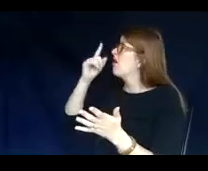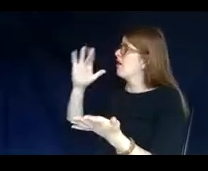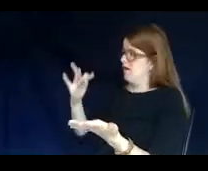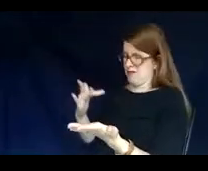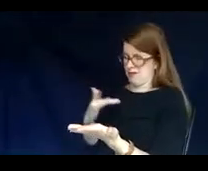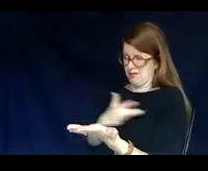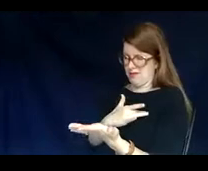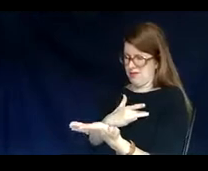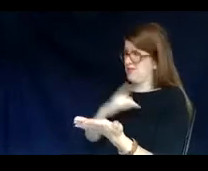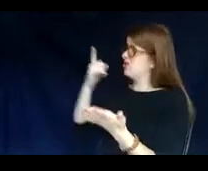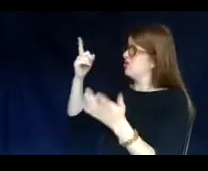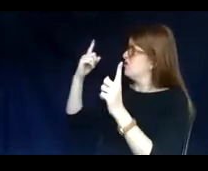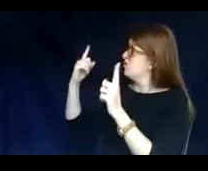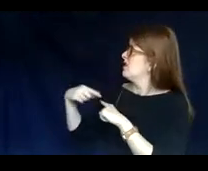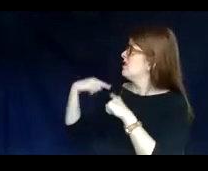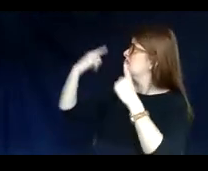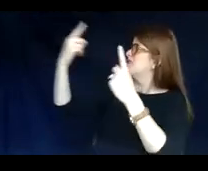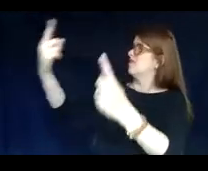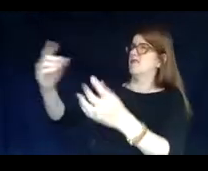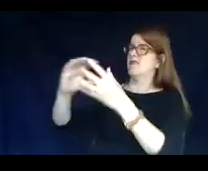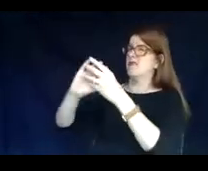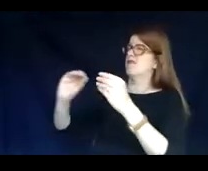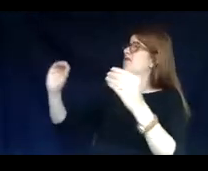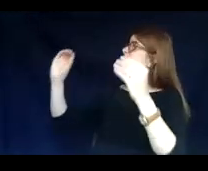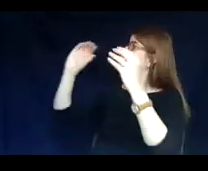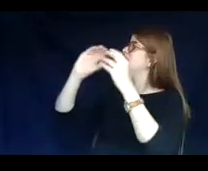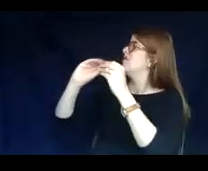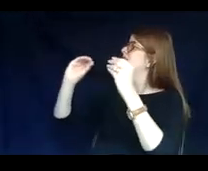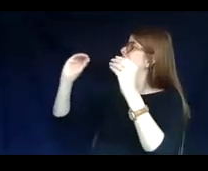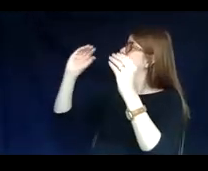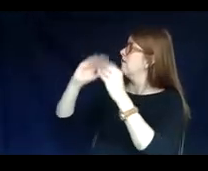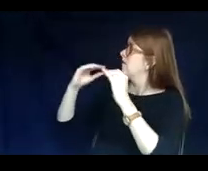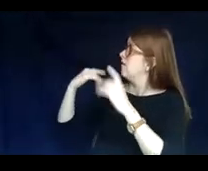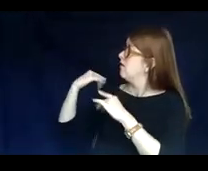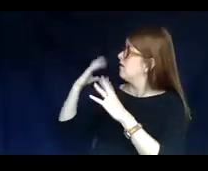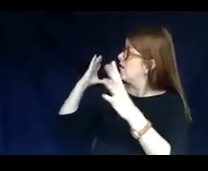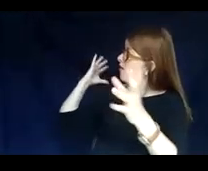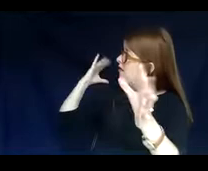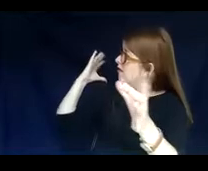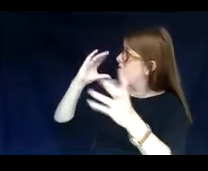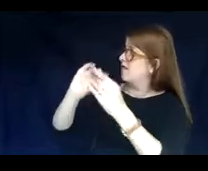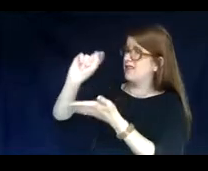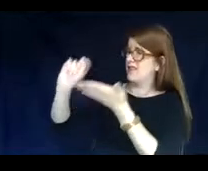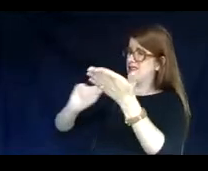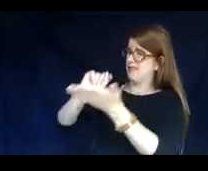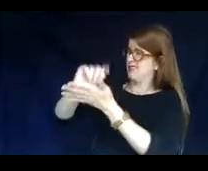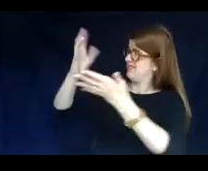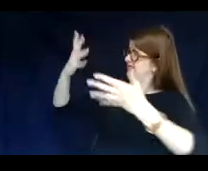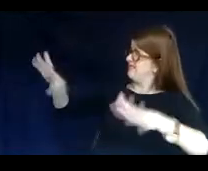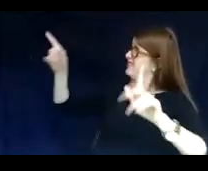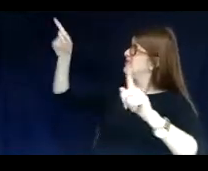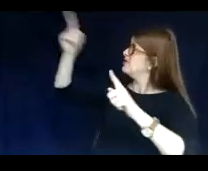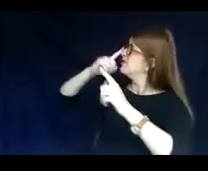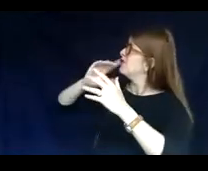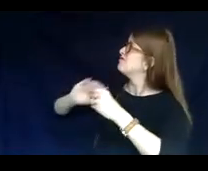say. You've been speaking out for all of time. All of